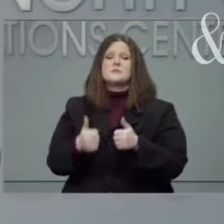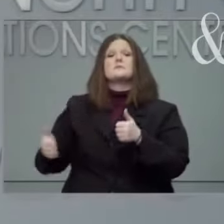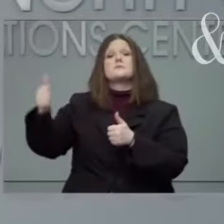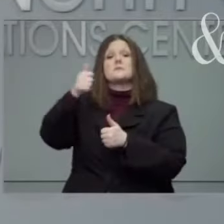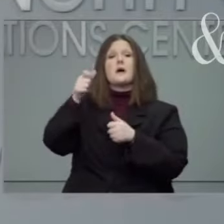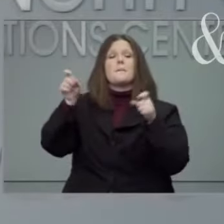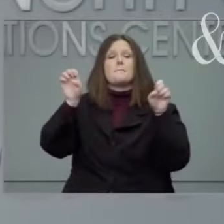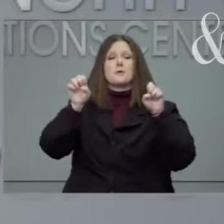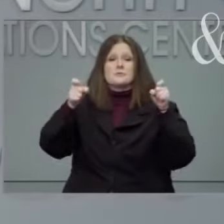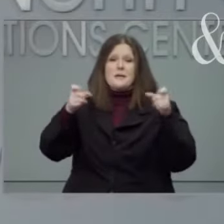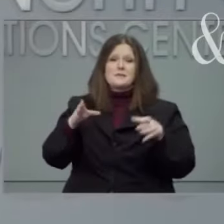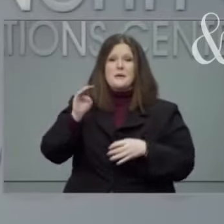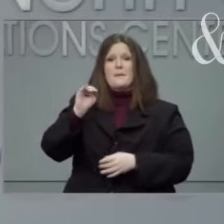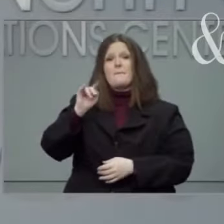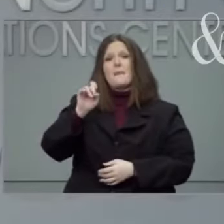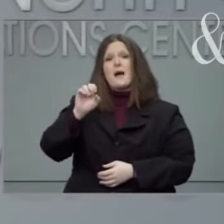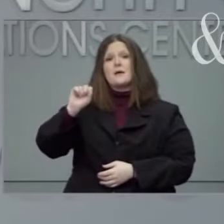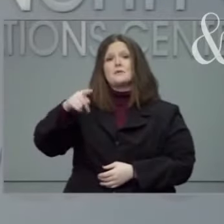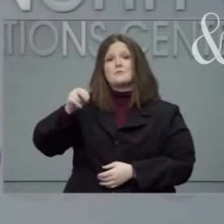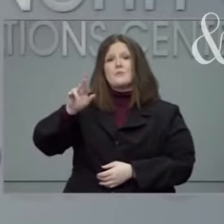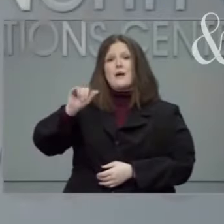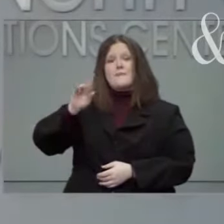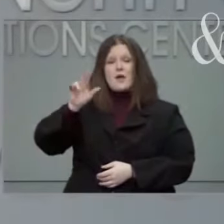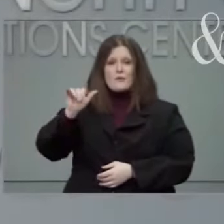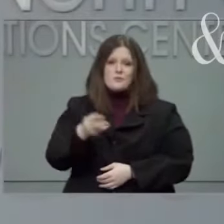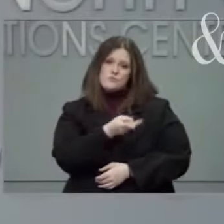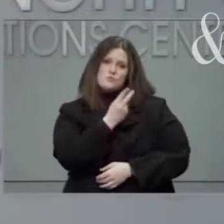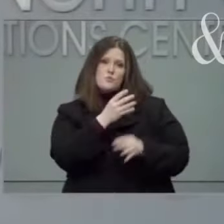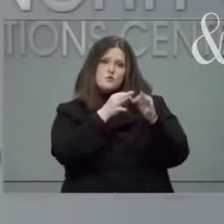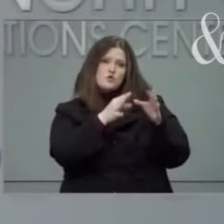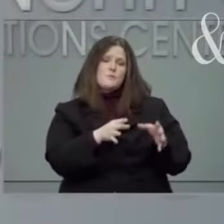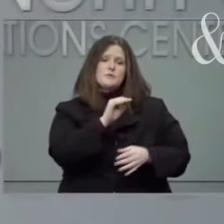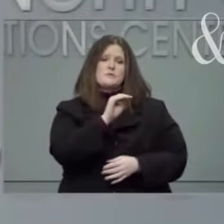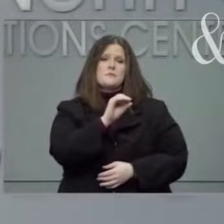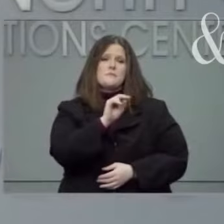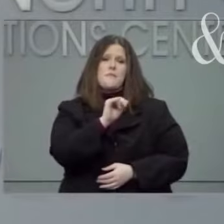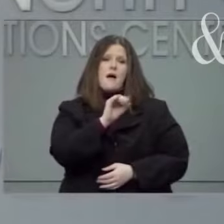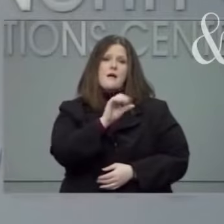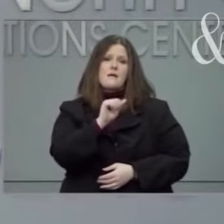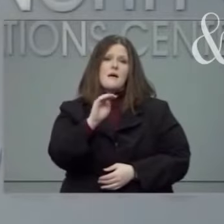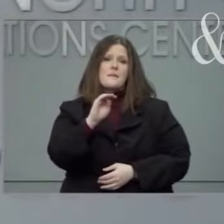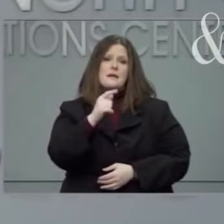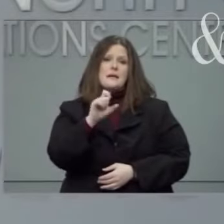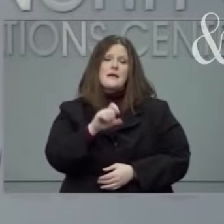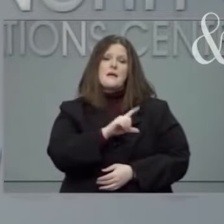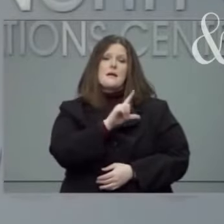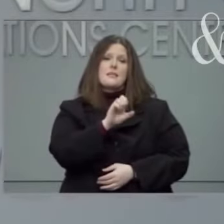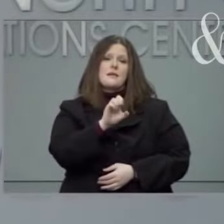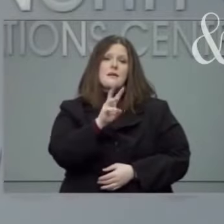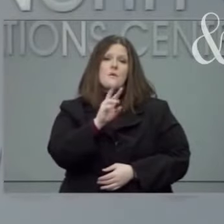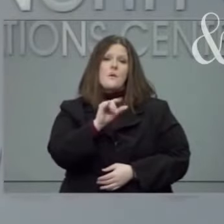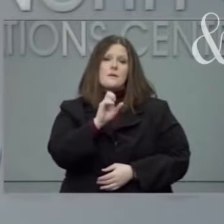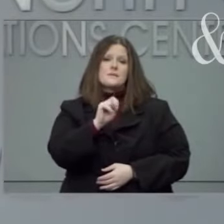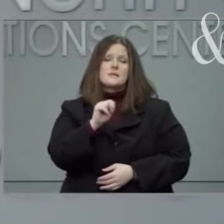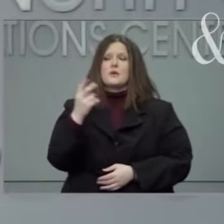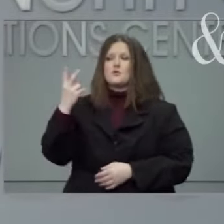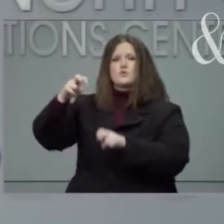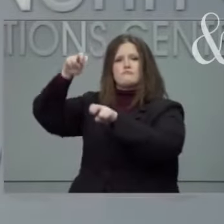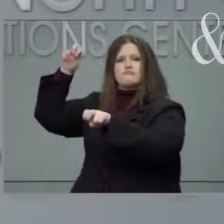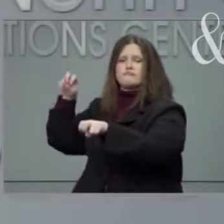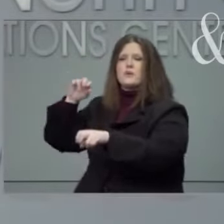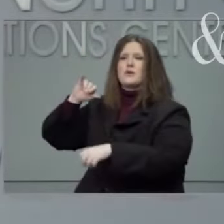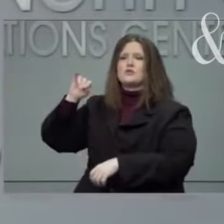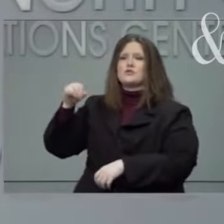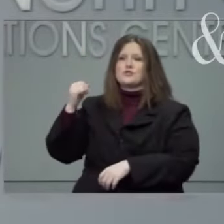Management, Mike Sprayberry. Monica McGee and Lee Williamson are our sign language interpreters, and behind the scenes, Jasmine and